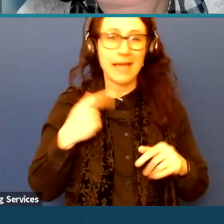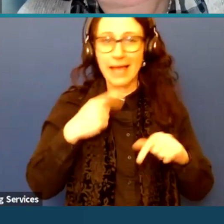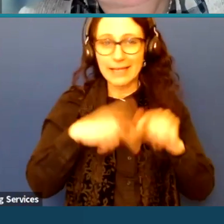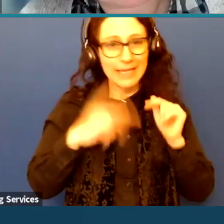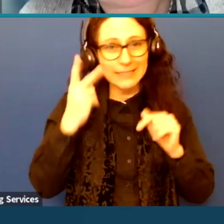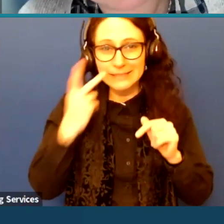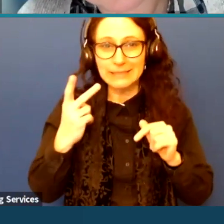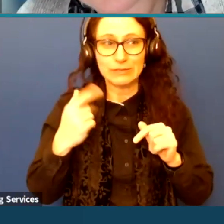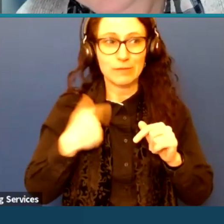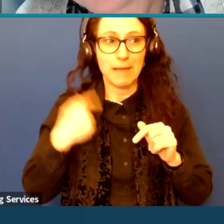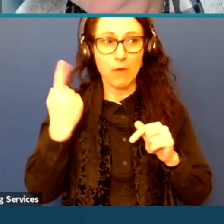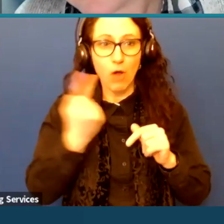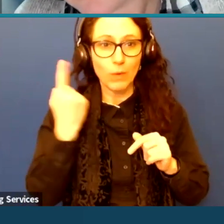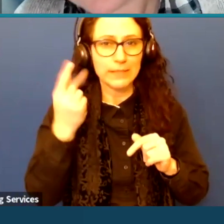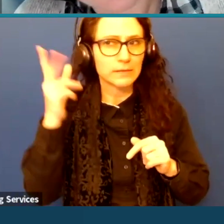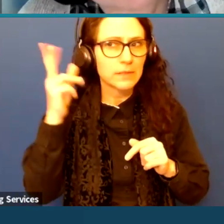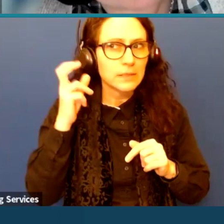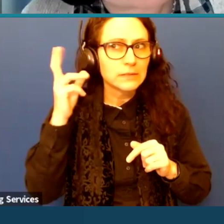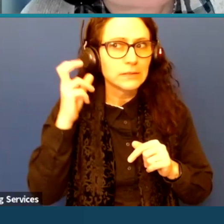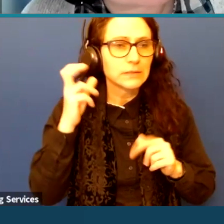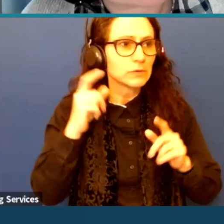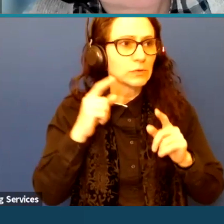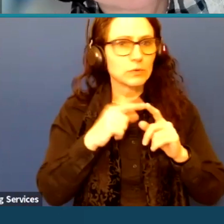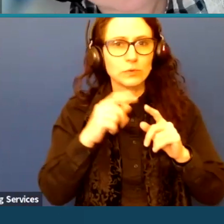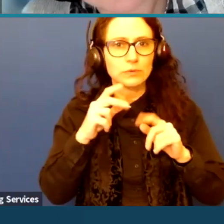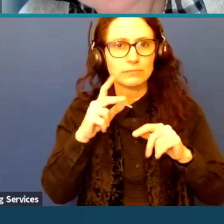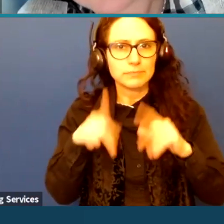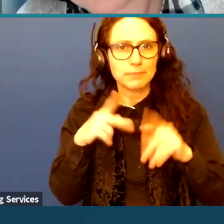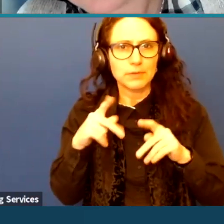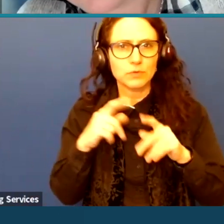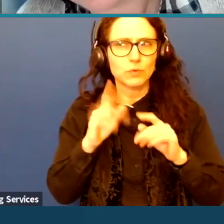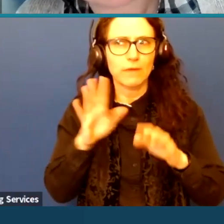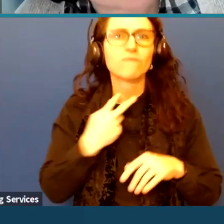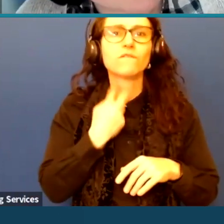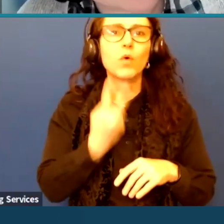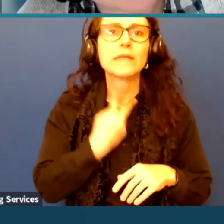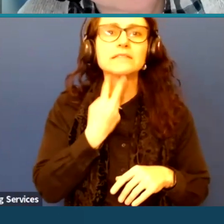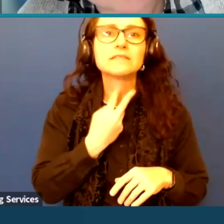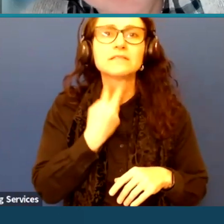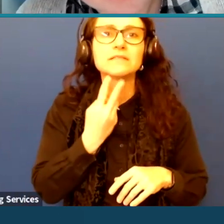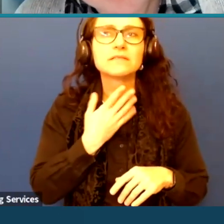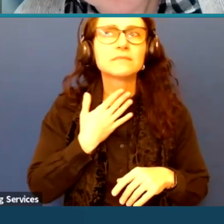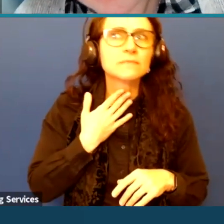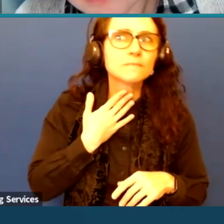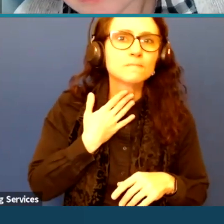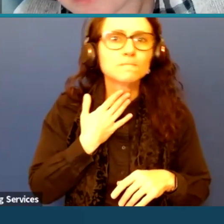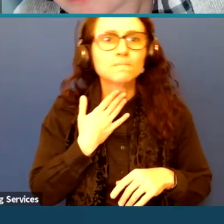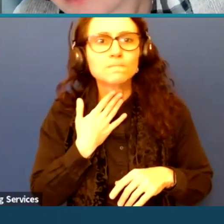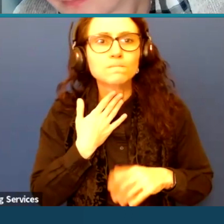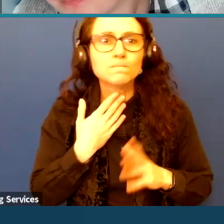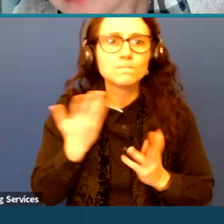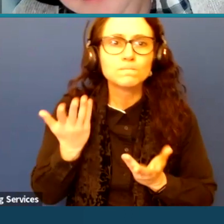I'm always listening to people, to their voice and how they're coming across it.